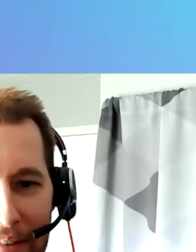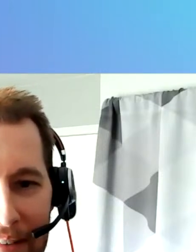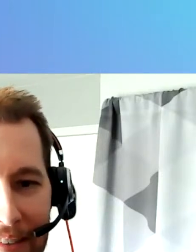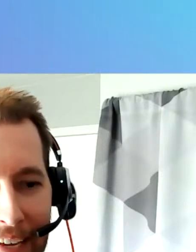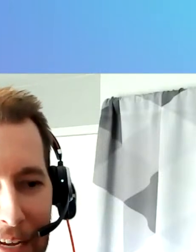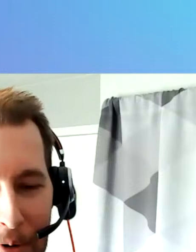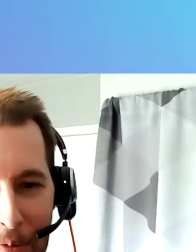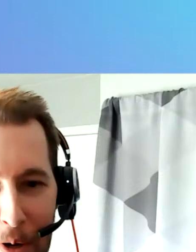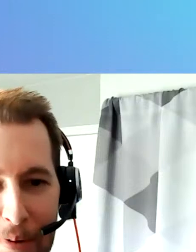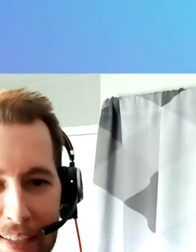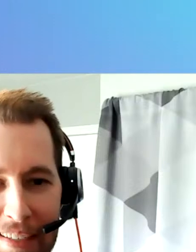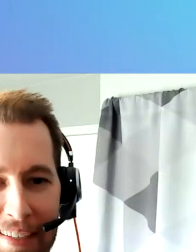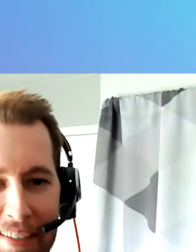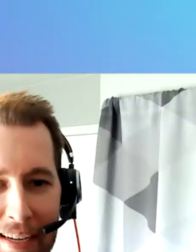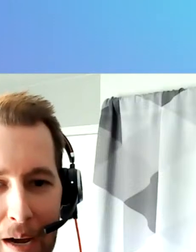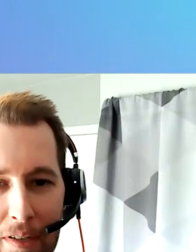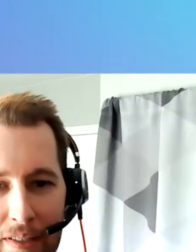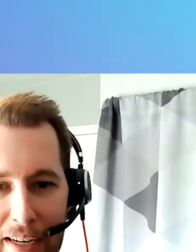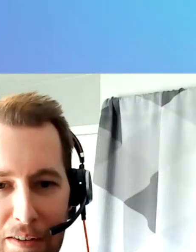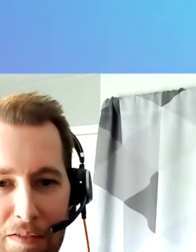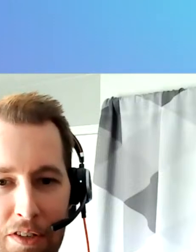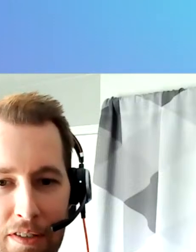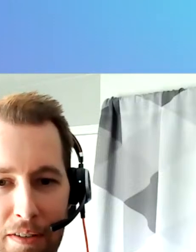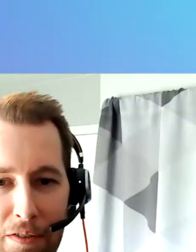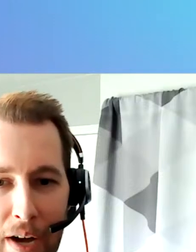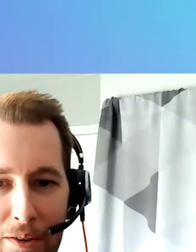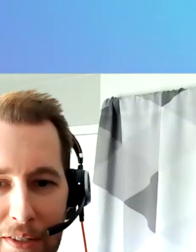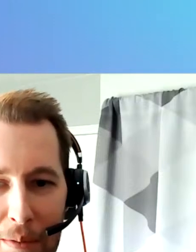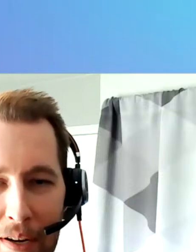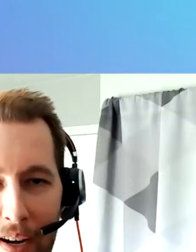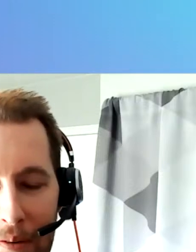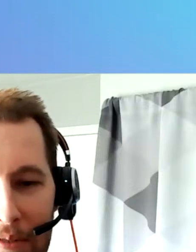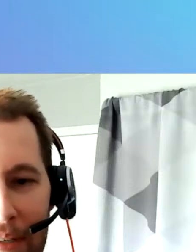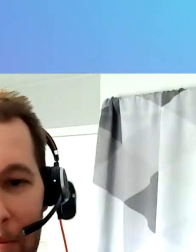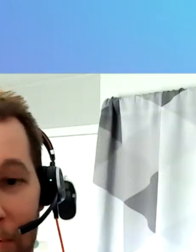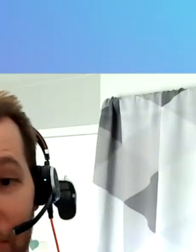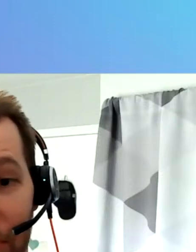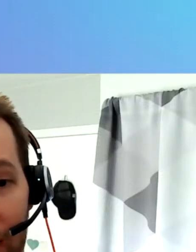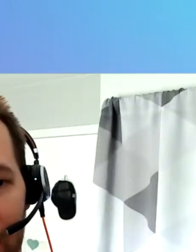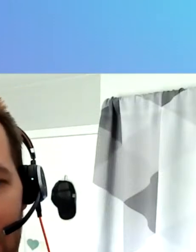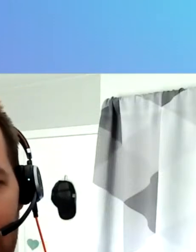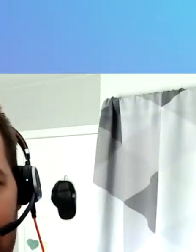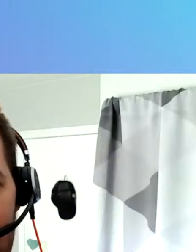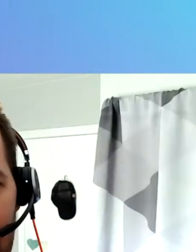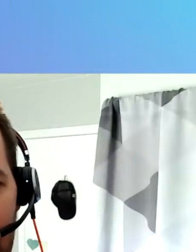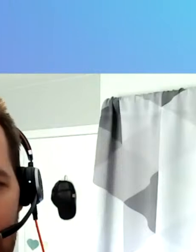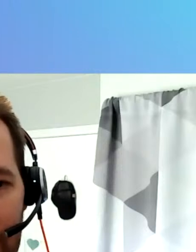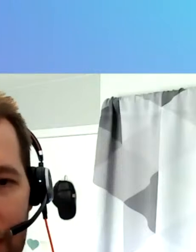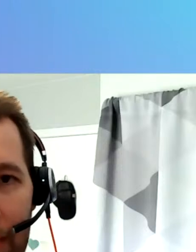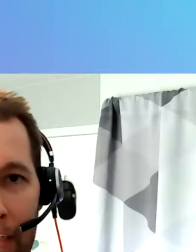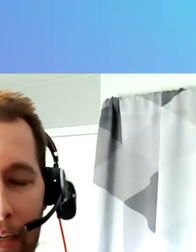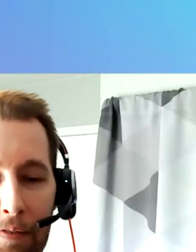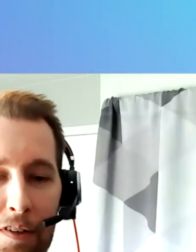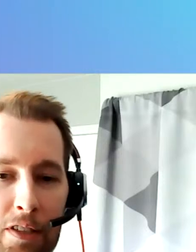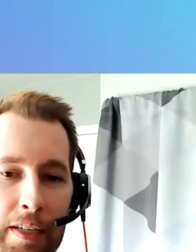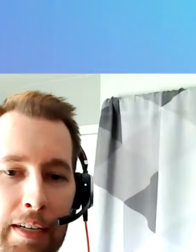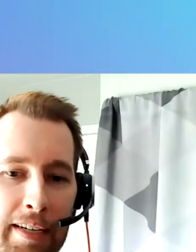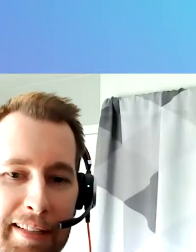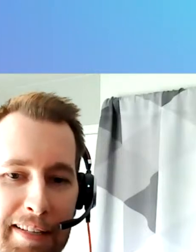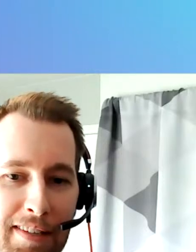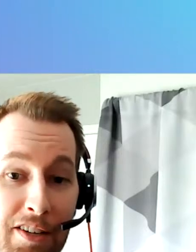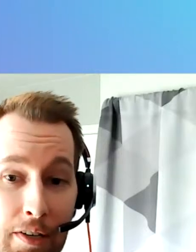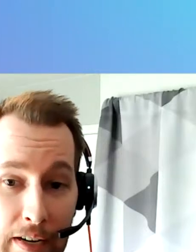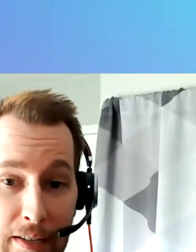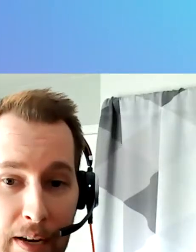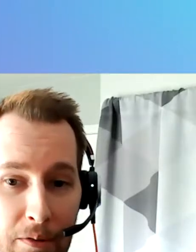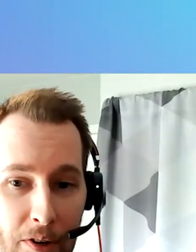Sam Evans and Paul Bohman. I'm going to take care of just a few housekeeping items before handing it over to Sam and Paul. Firstly,